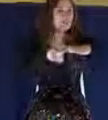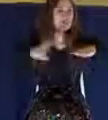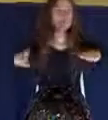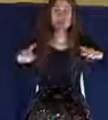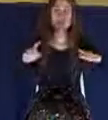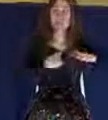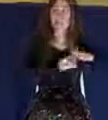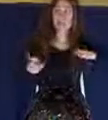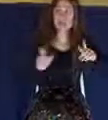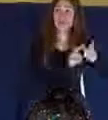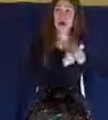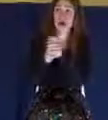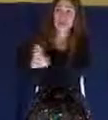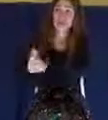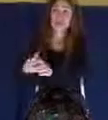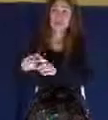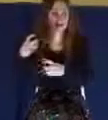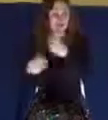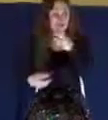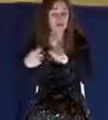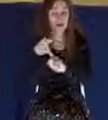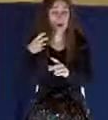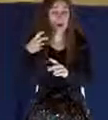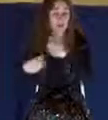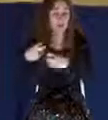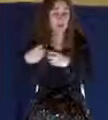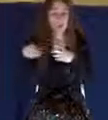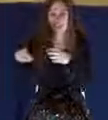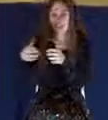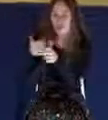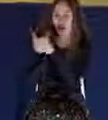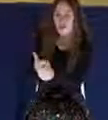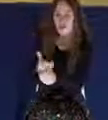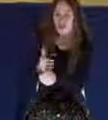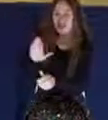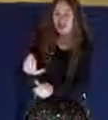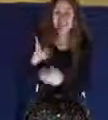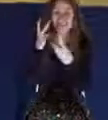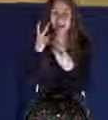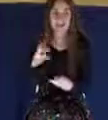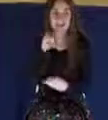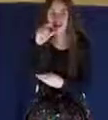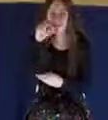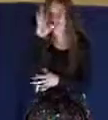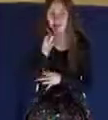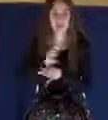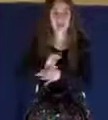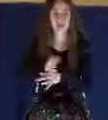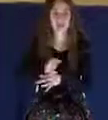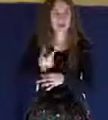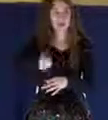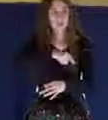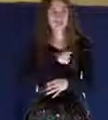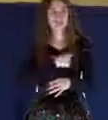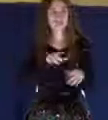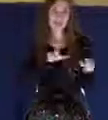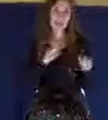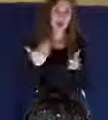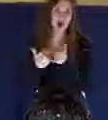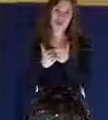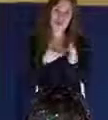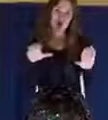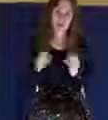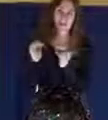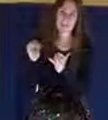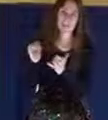Why was his decision so bad? Well, he walked by sight and not by faith. We sometimes do the same thing. We're judging by our feeble sense rather than trusting in the